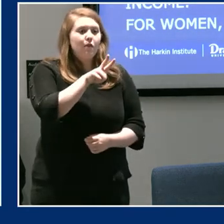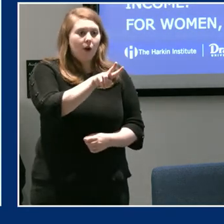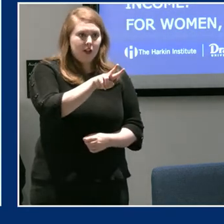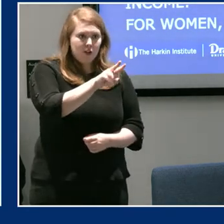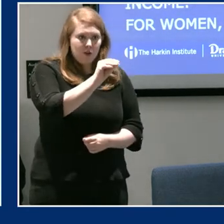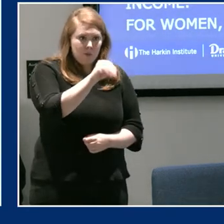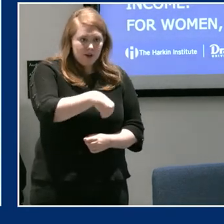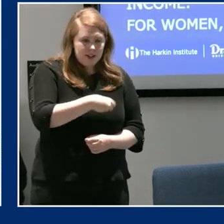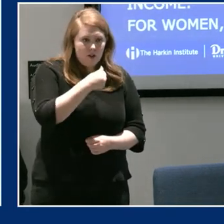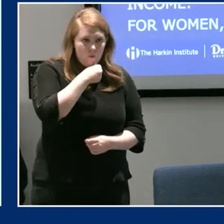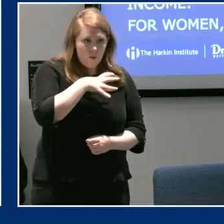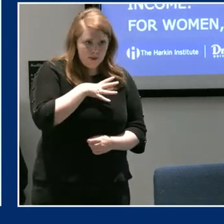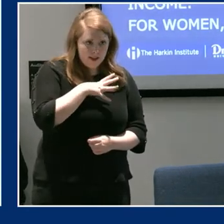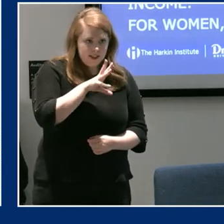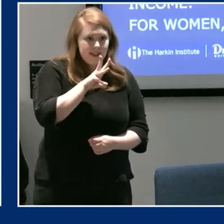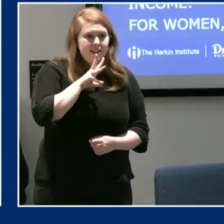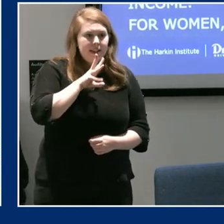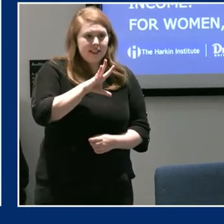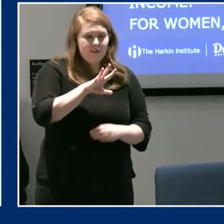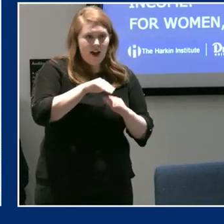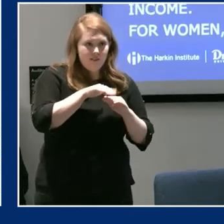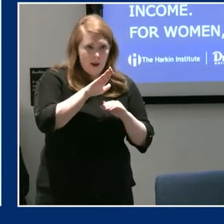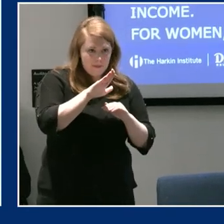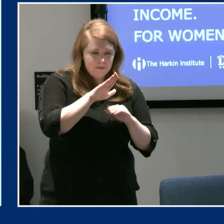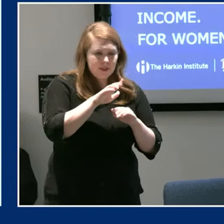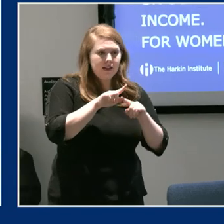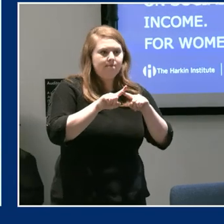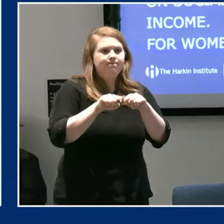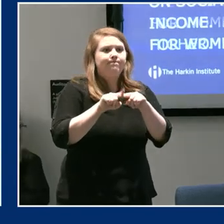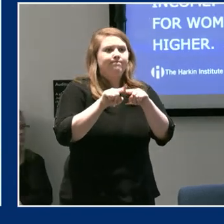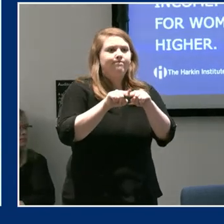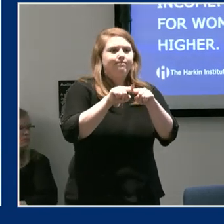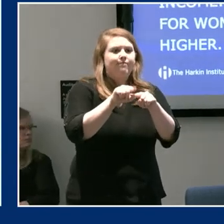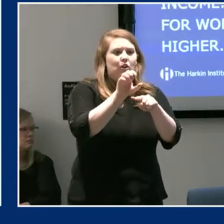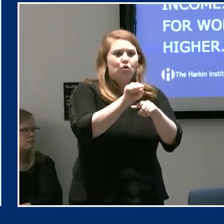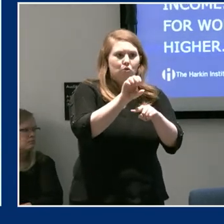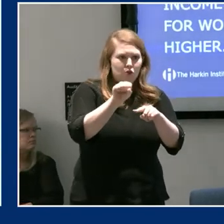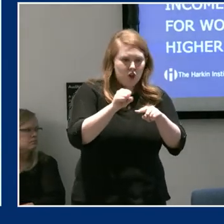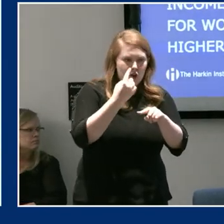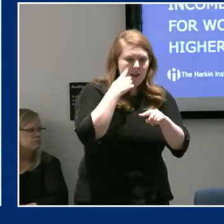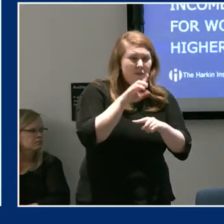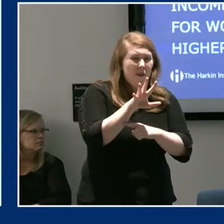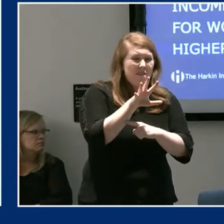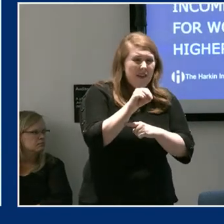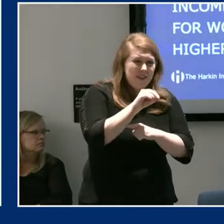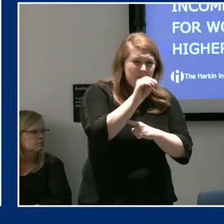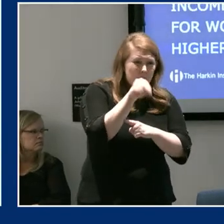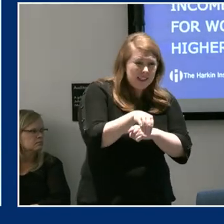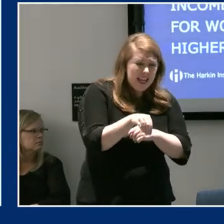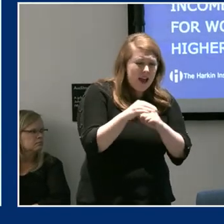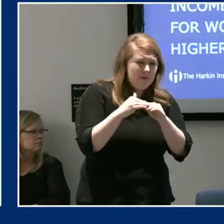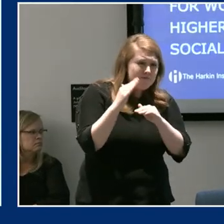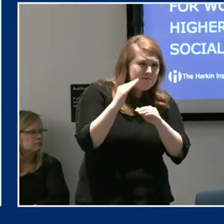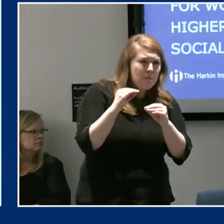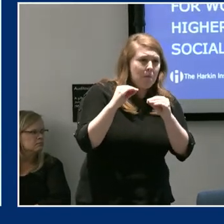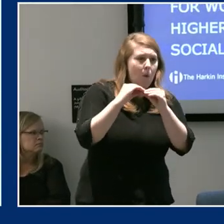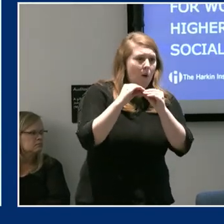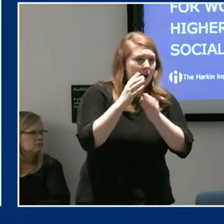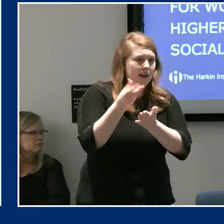women 65 and older rely on Social Security for 50% or more of their income,